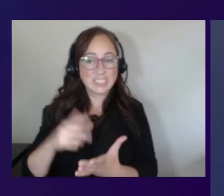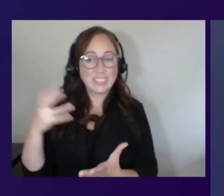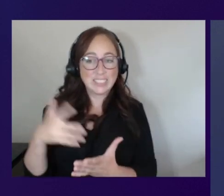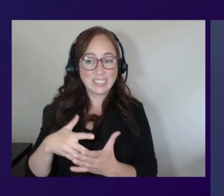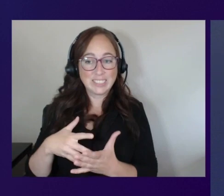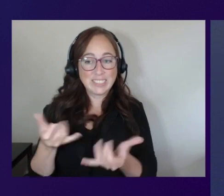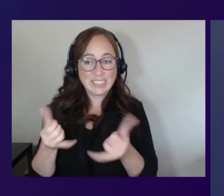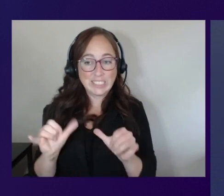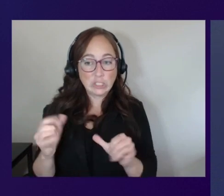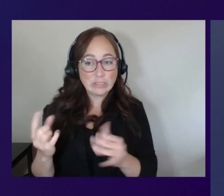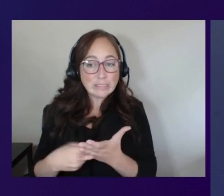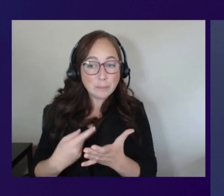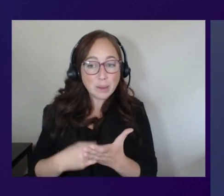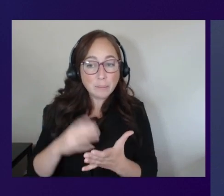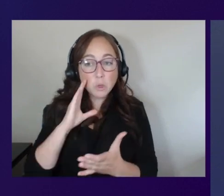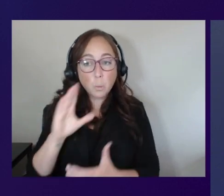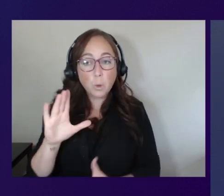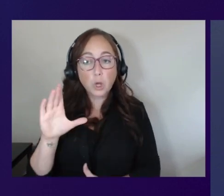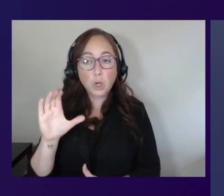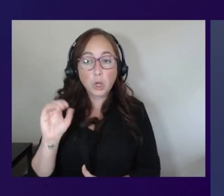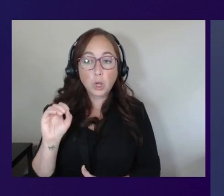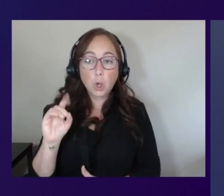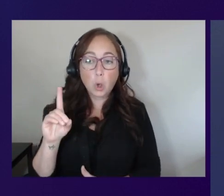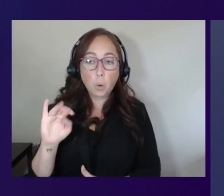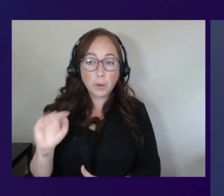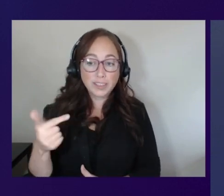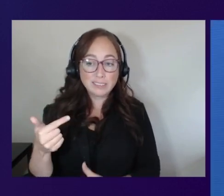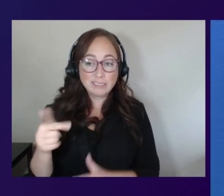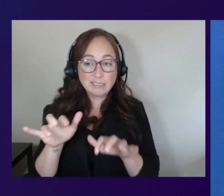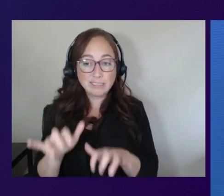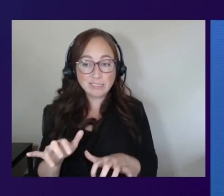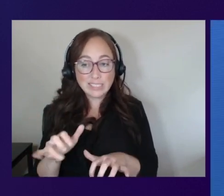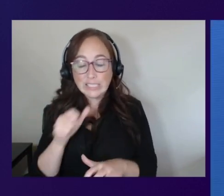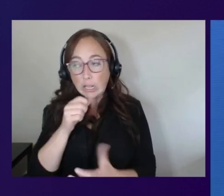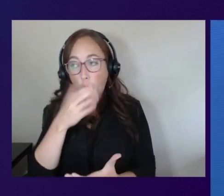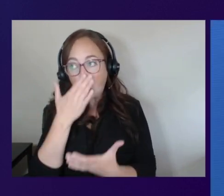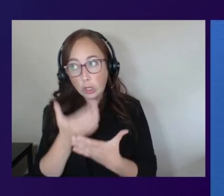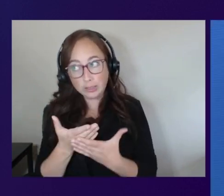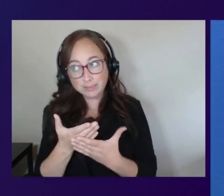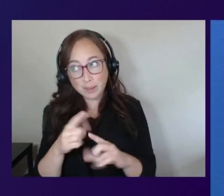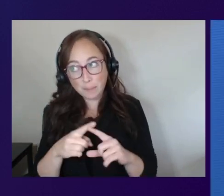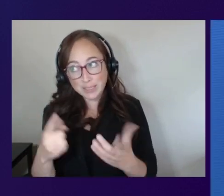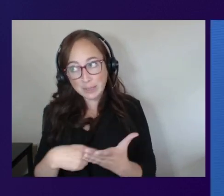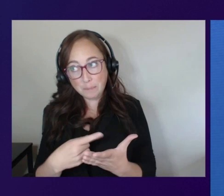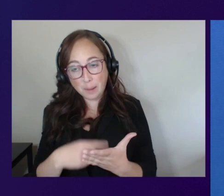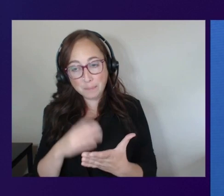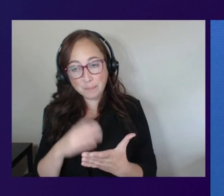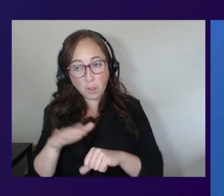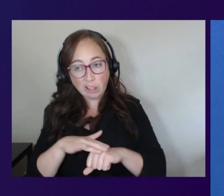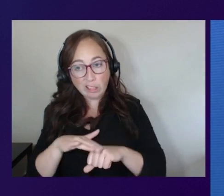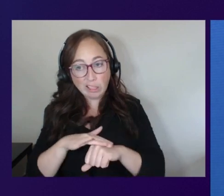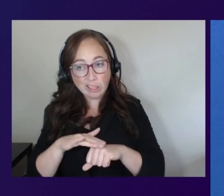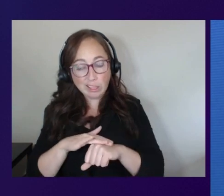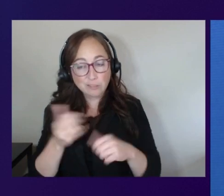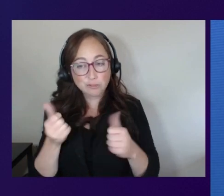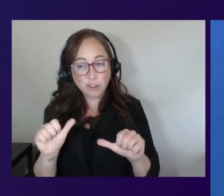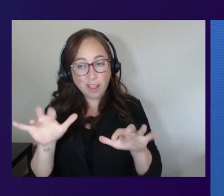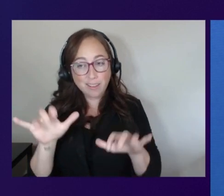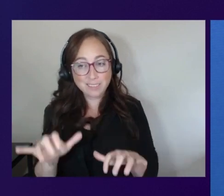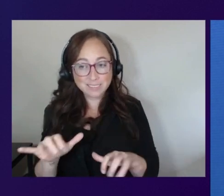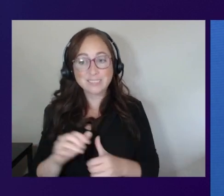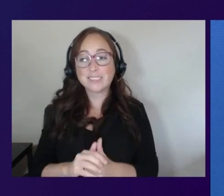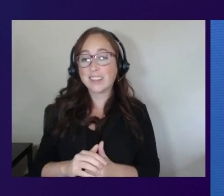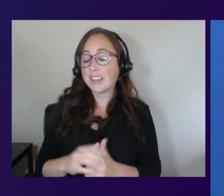once in a while. Not necessarily good coding, just coding though. And there have been some times where I had